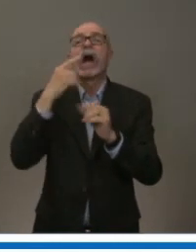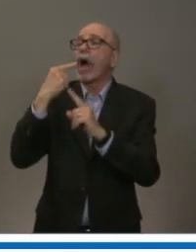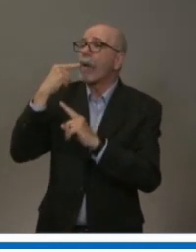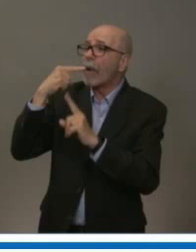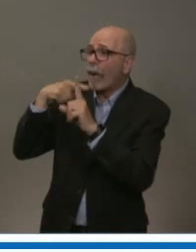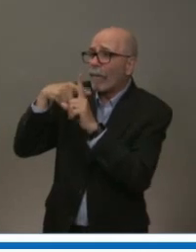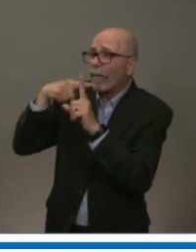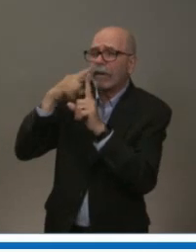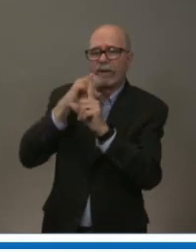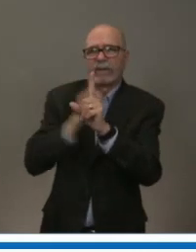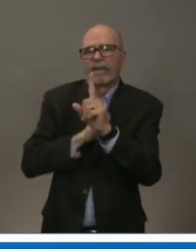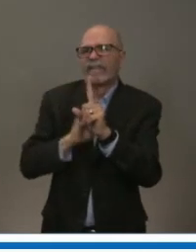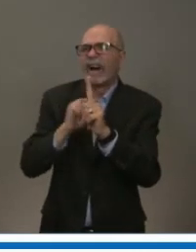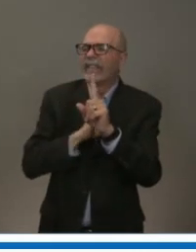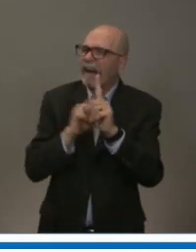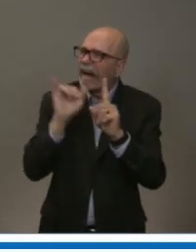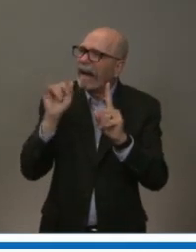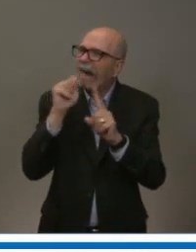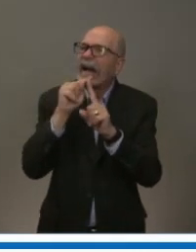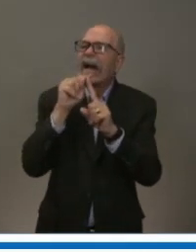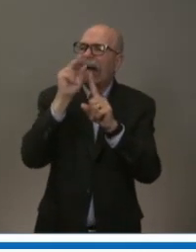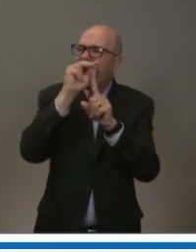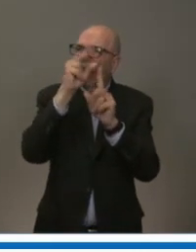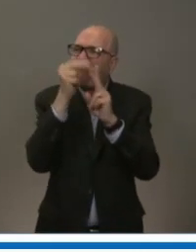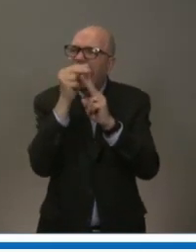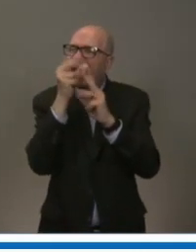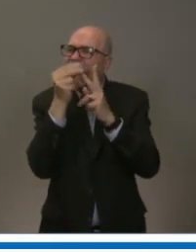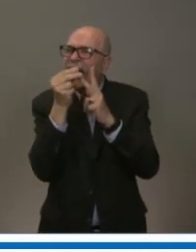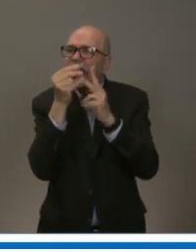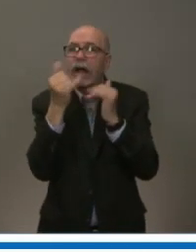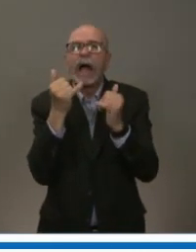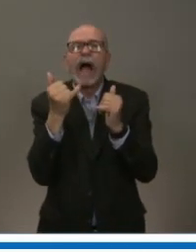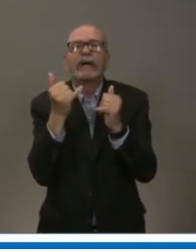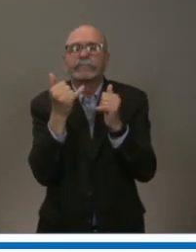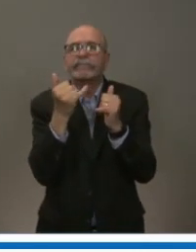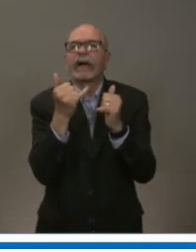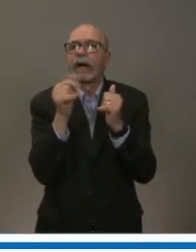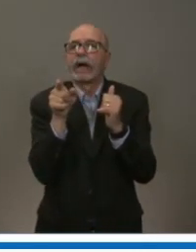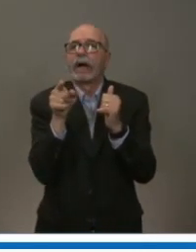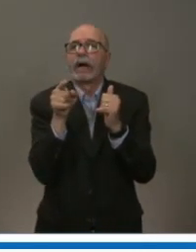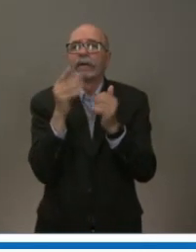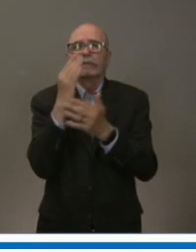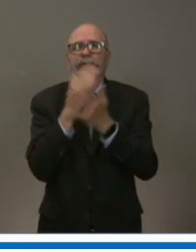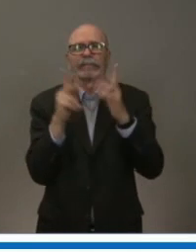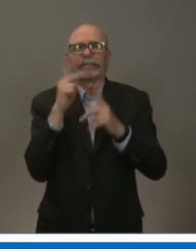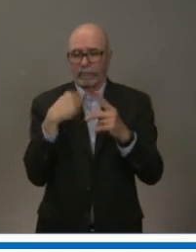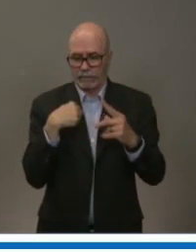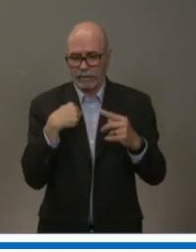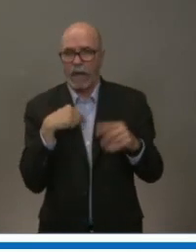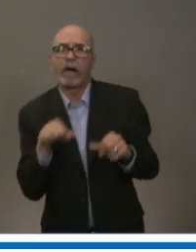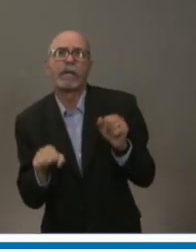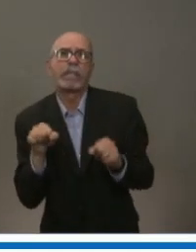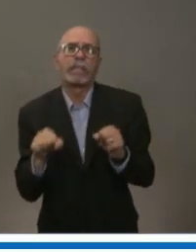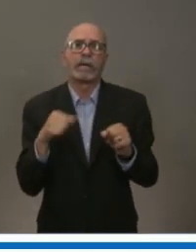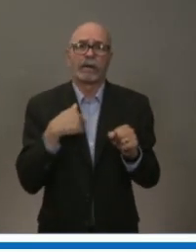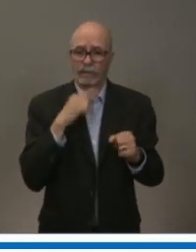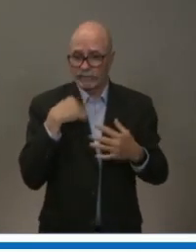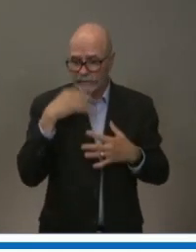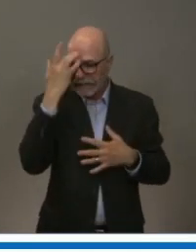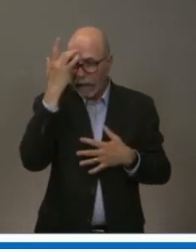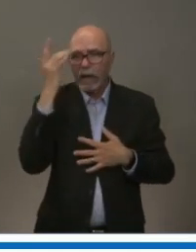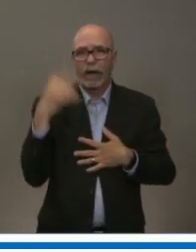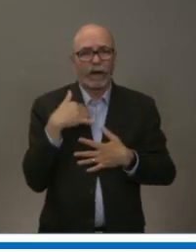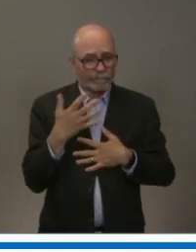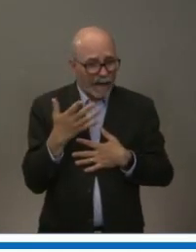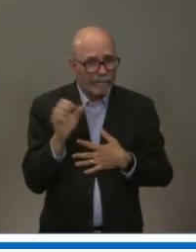if people are concerned and they have COVID and they go to the online 811 website or screenings